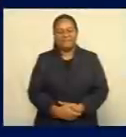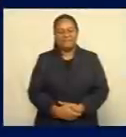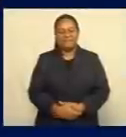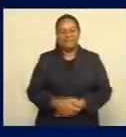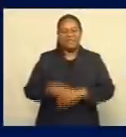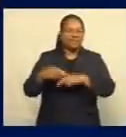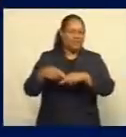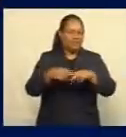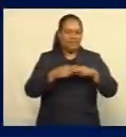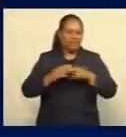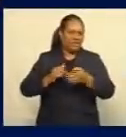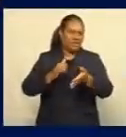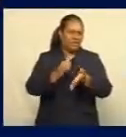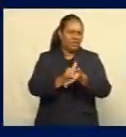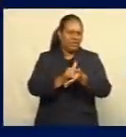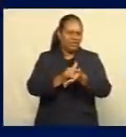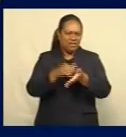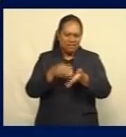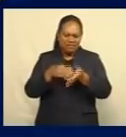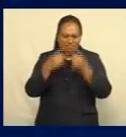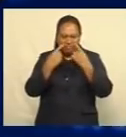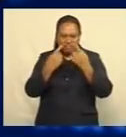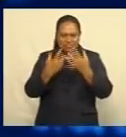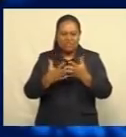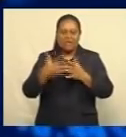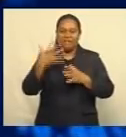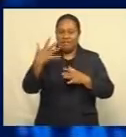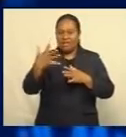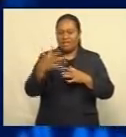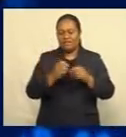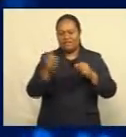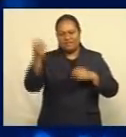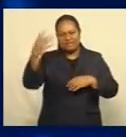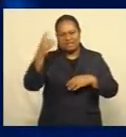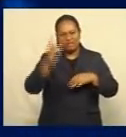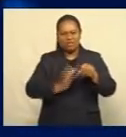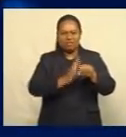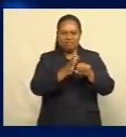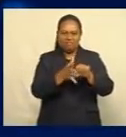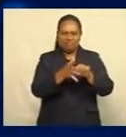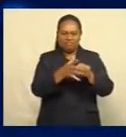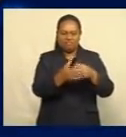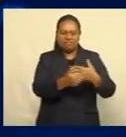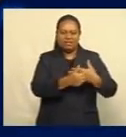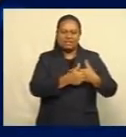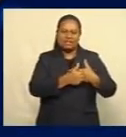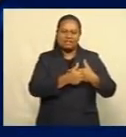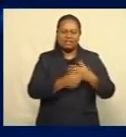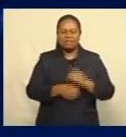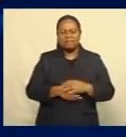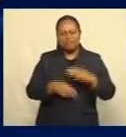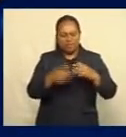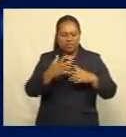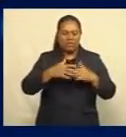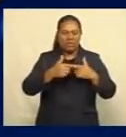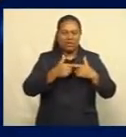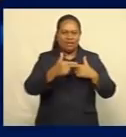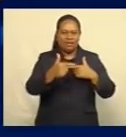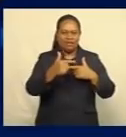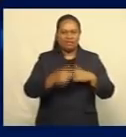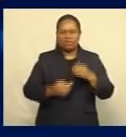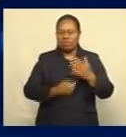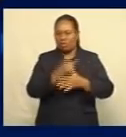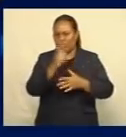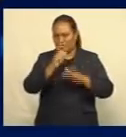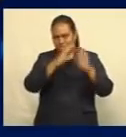Fiji Airways has been certified with a 5-star COVID-19 airline safety rating. It is now one of only 6 airlines worldwide